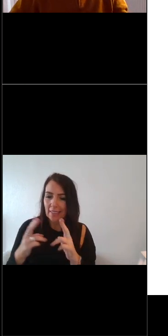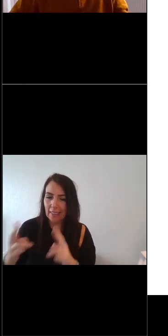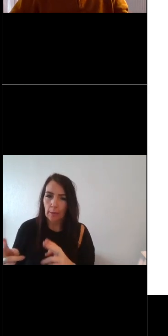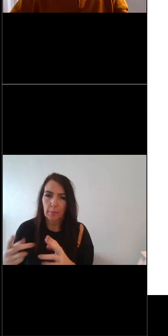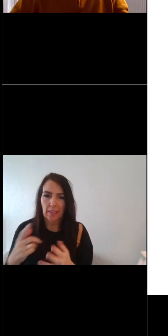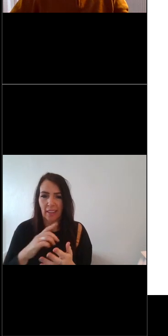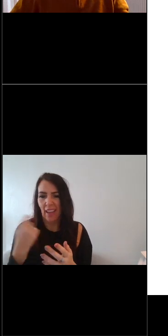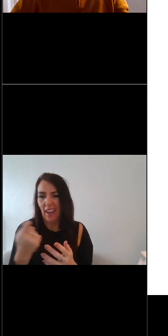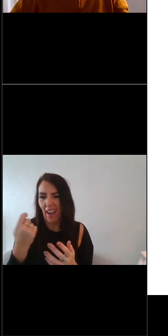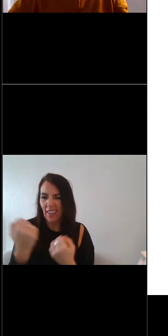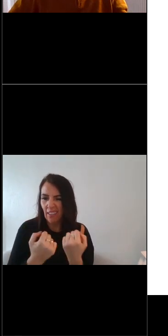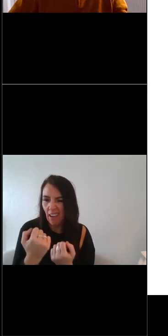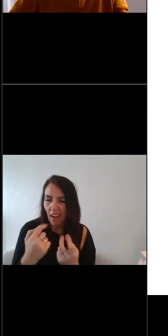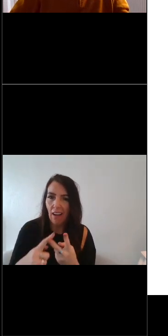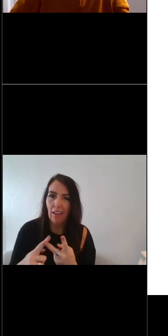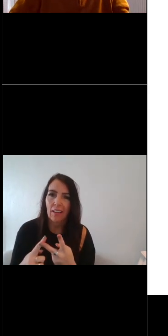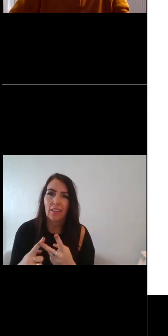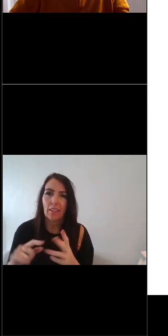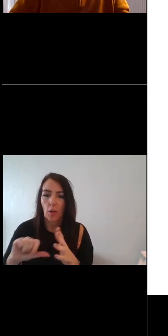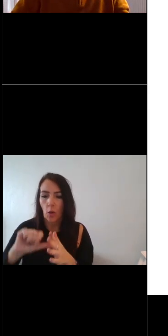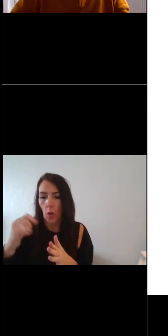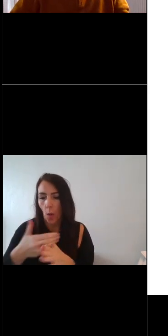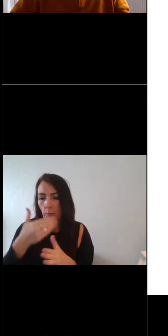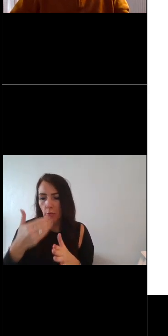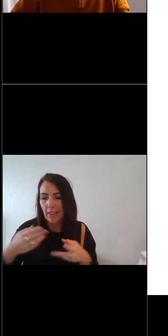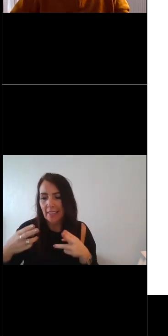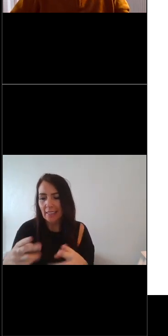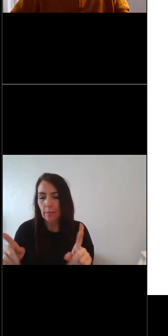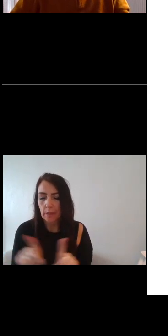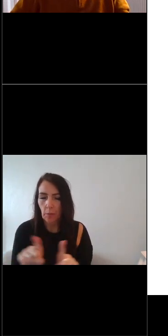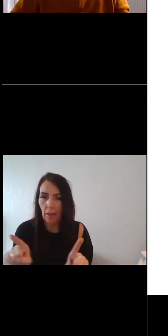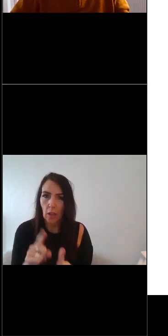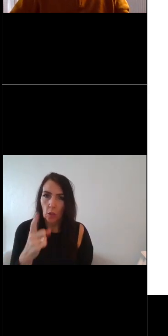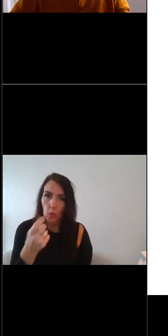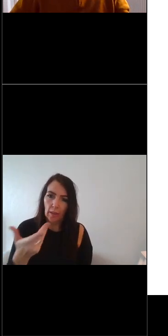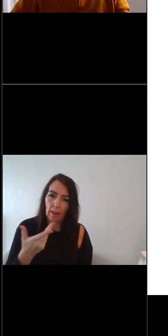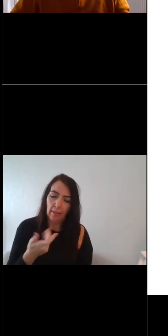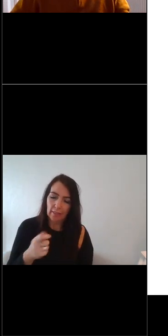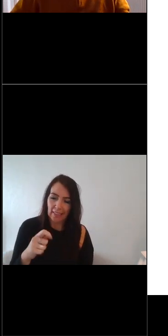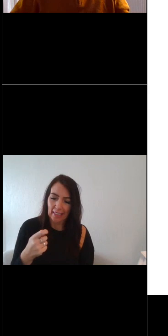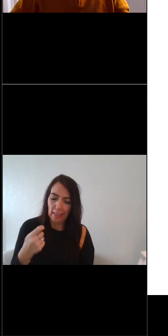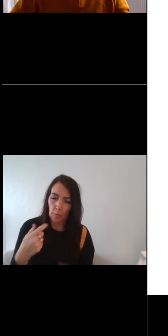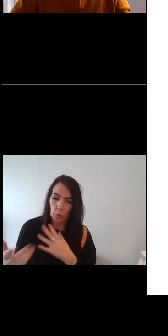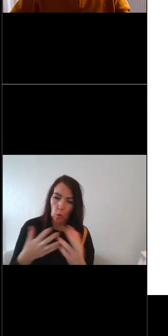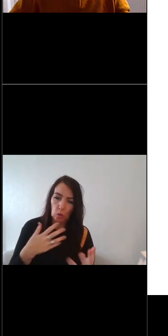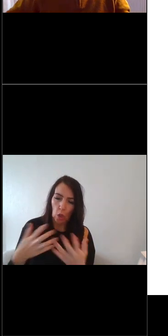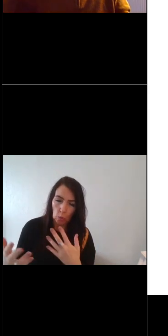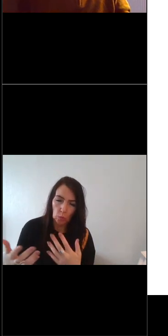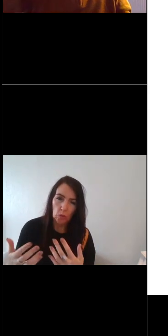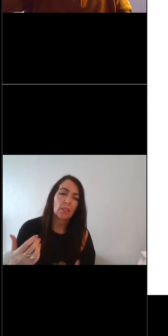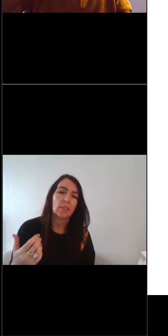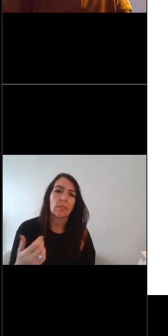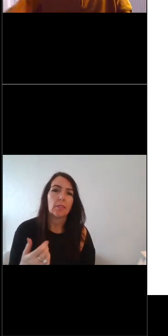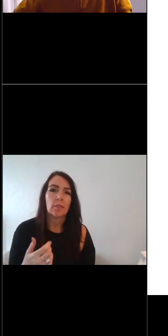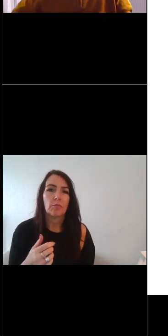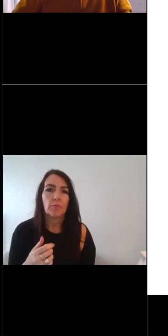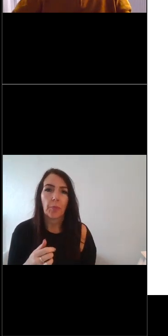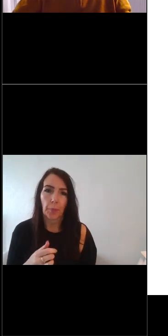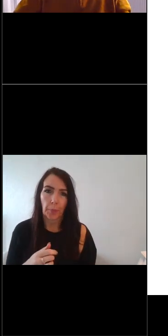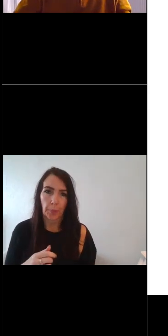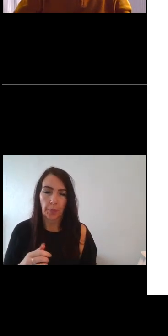HireCar operate systems where you can have the keys sorted, the vehicle